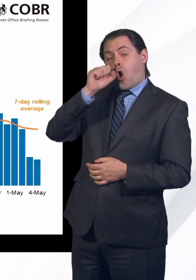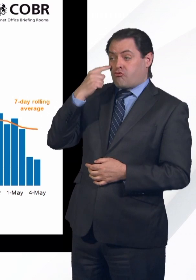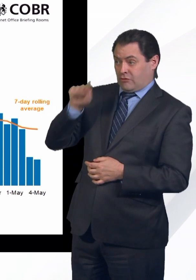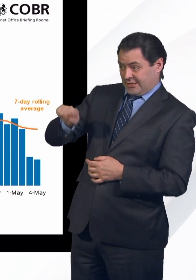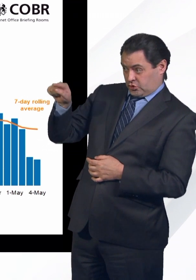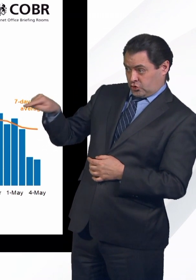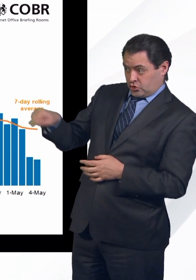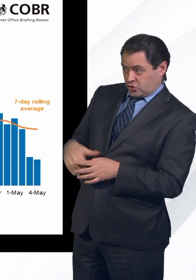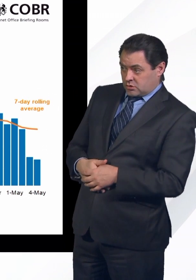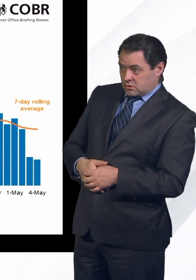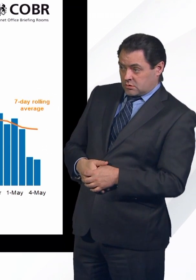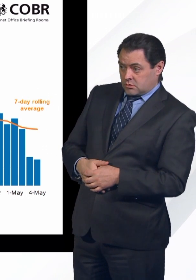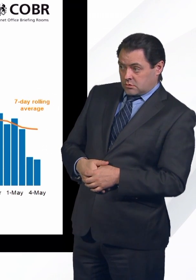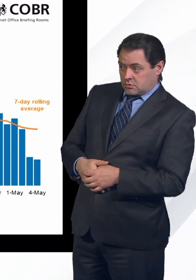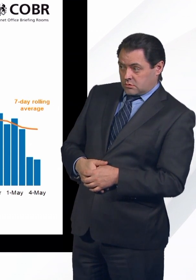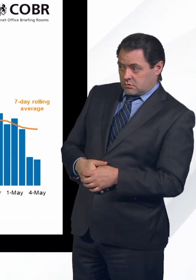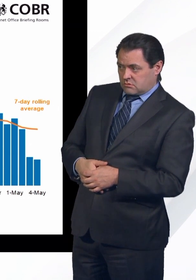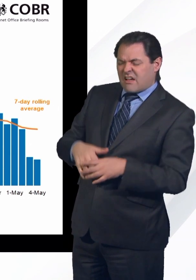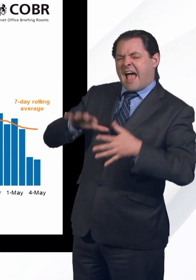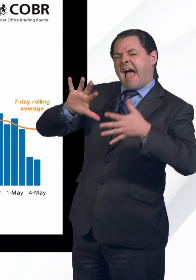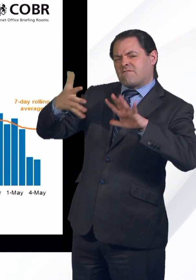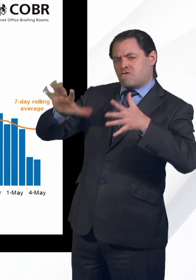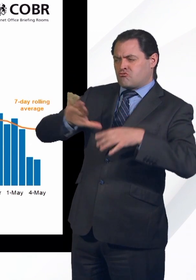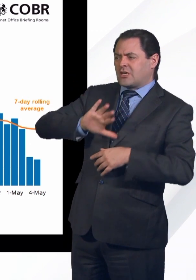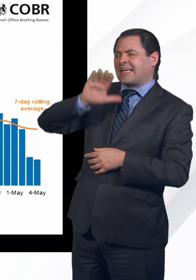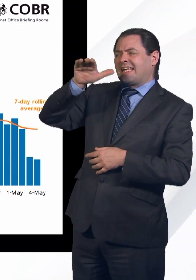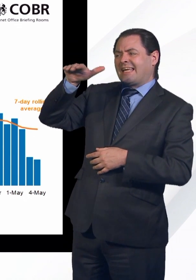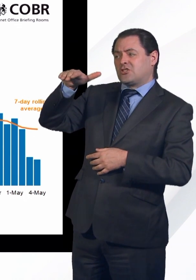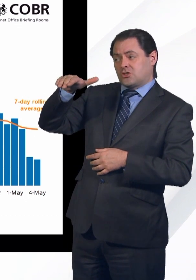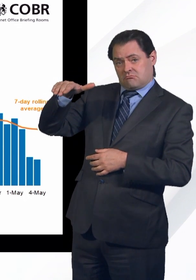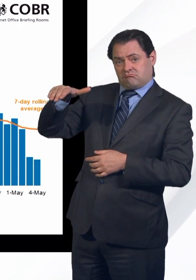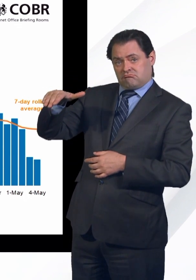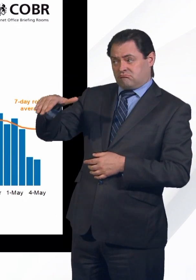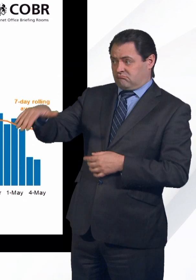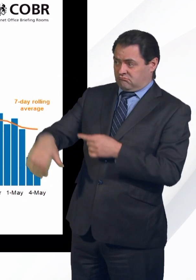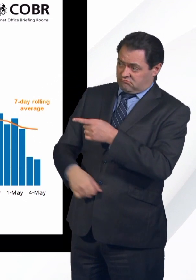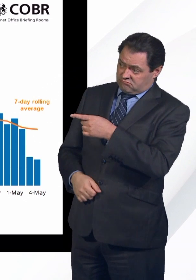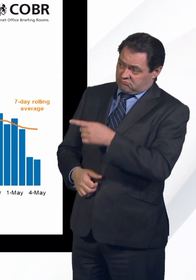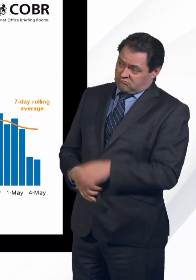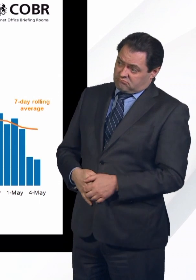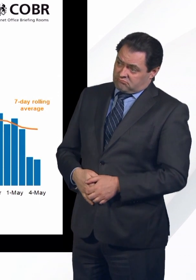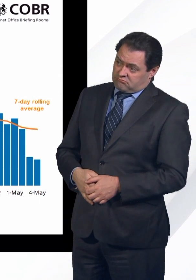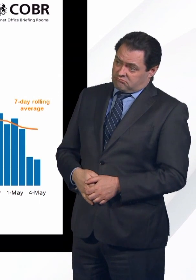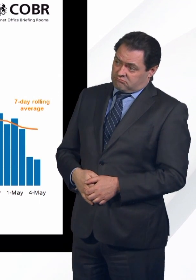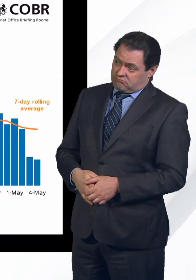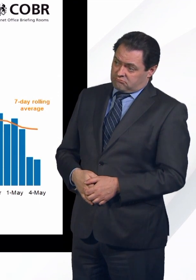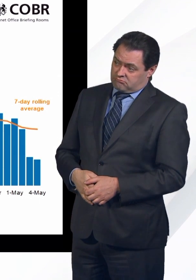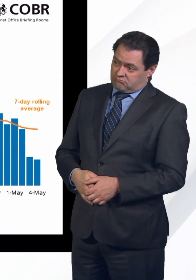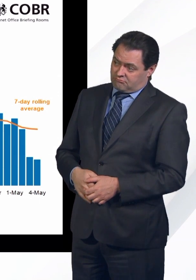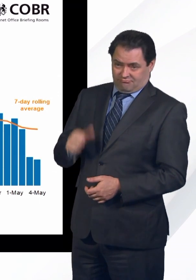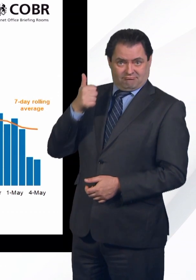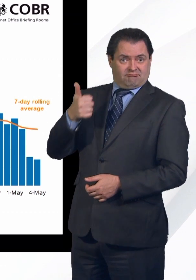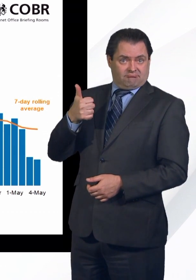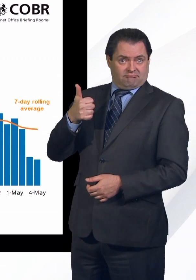7-day smoothed out rolling average, there is this slow but consistent decline, which is absolutely going in the right direction now.